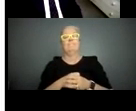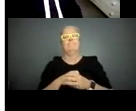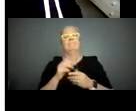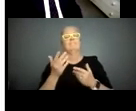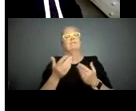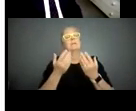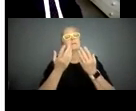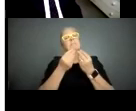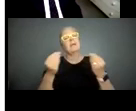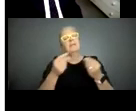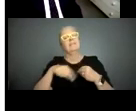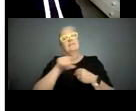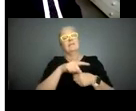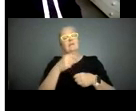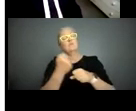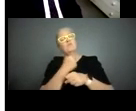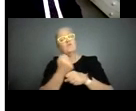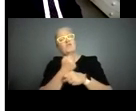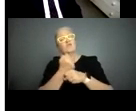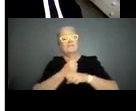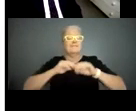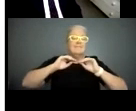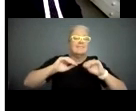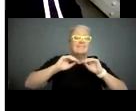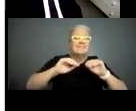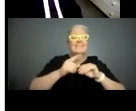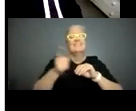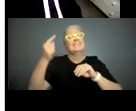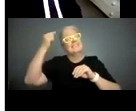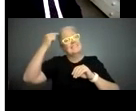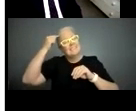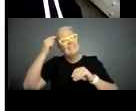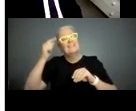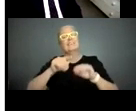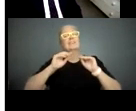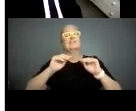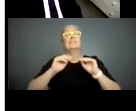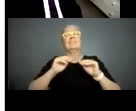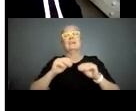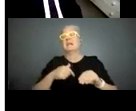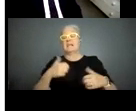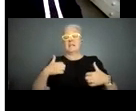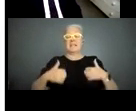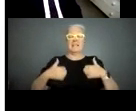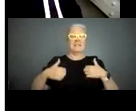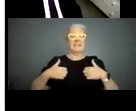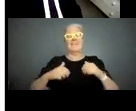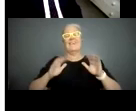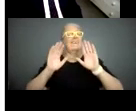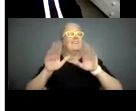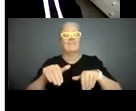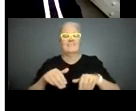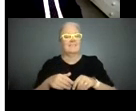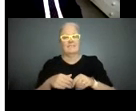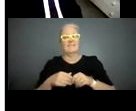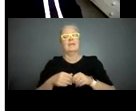this sector, we feel that teachers are not really interested or enthusiastic because their capacities are not built